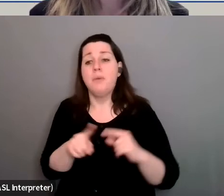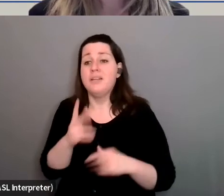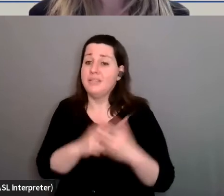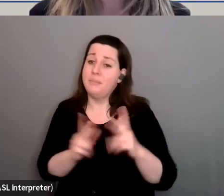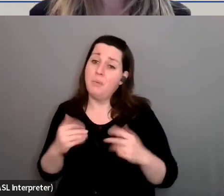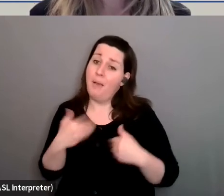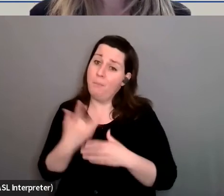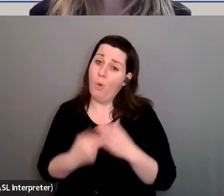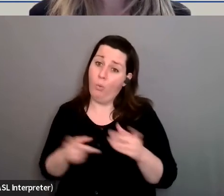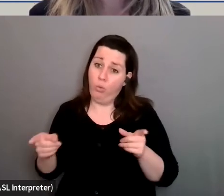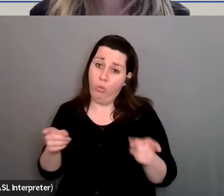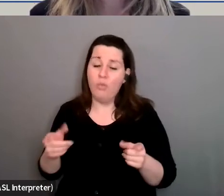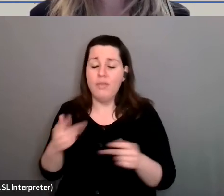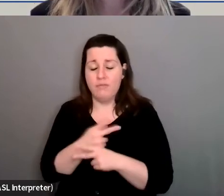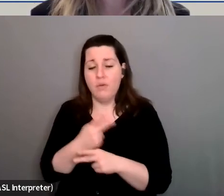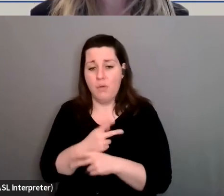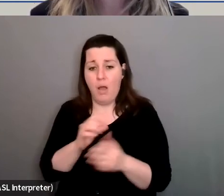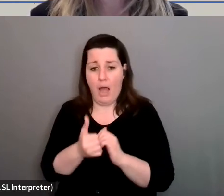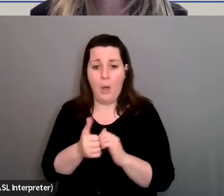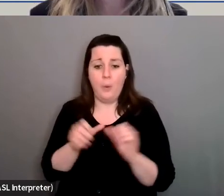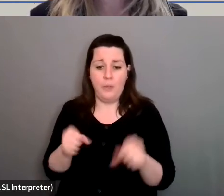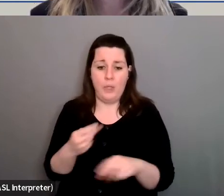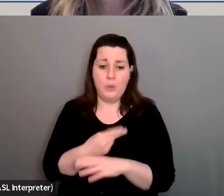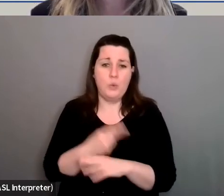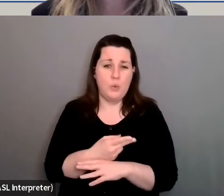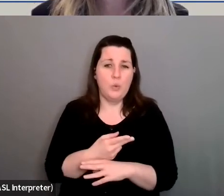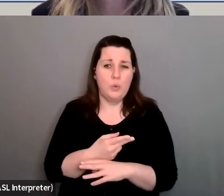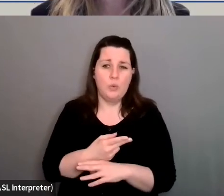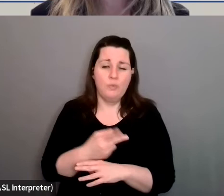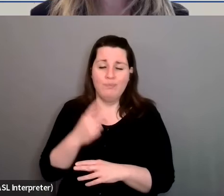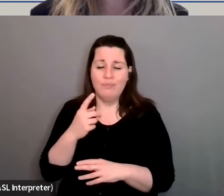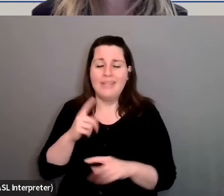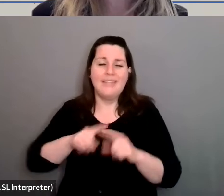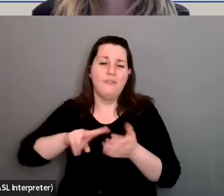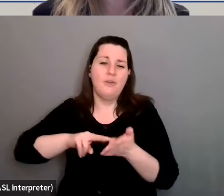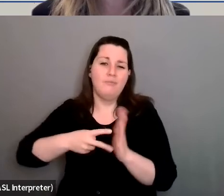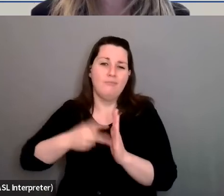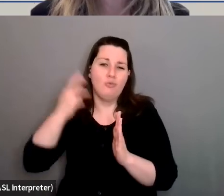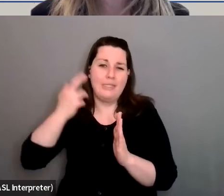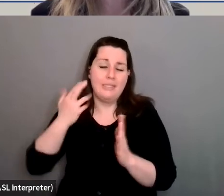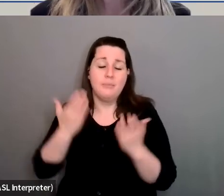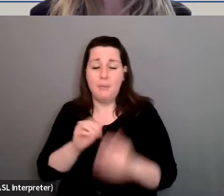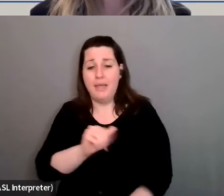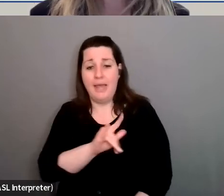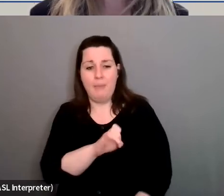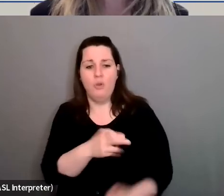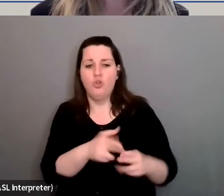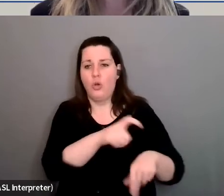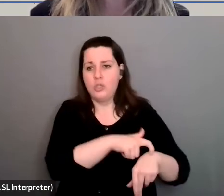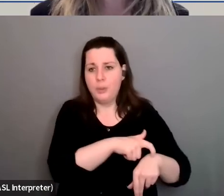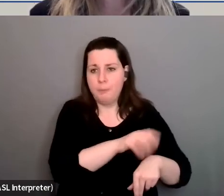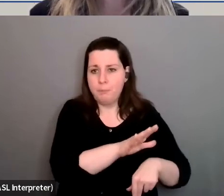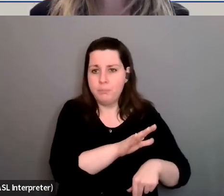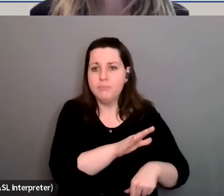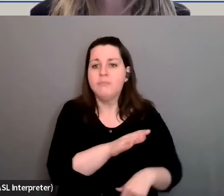And they find ways to use them for different purposes. Maybe the ABLE program is that shorter term. Again, we've